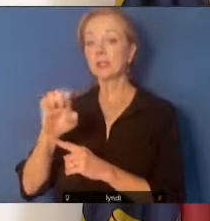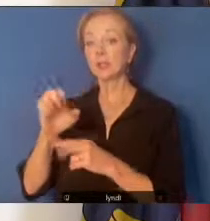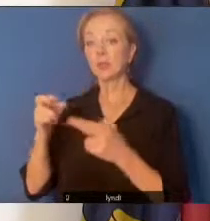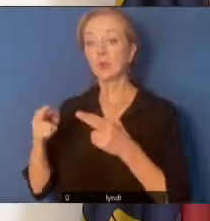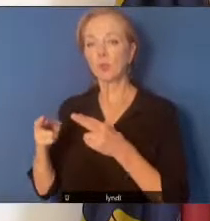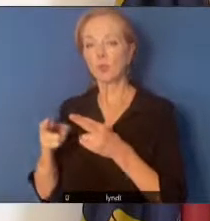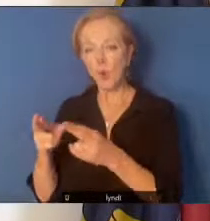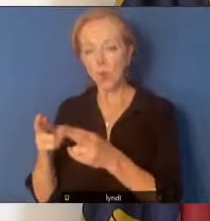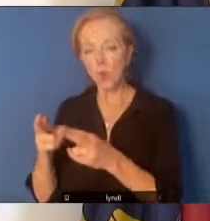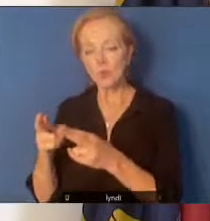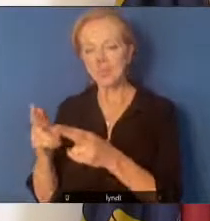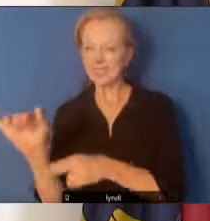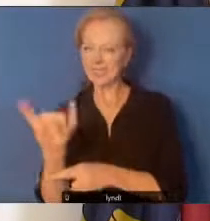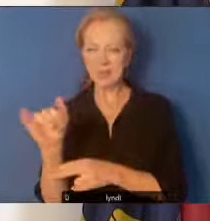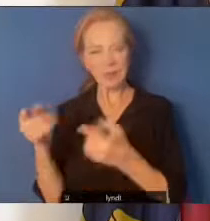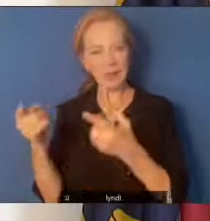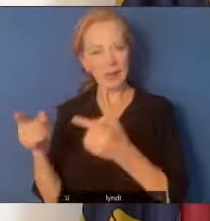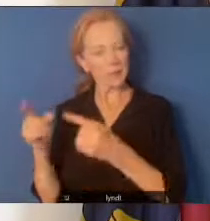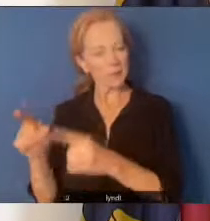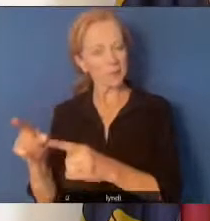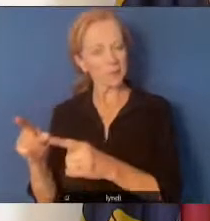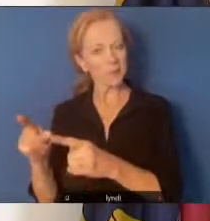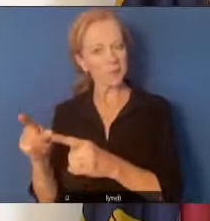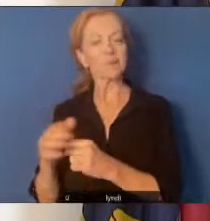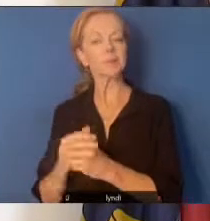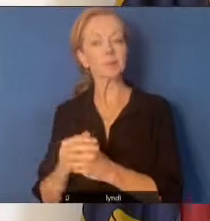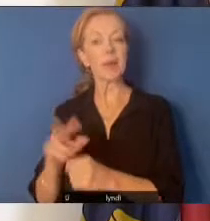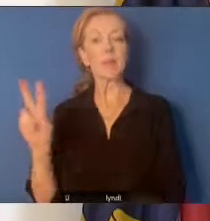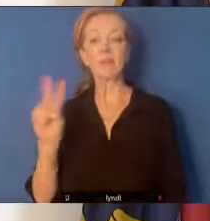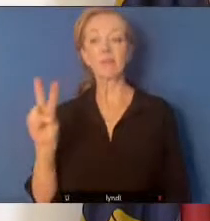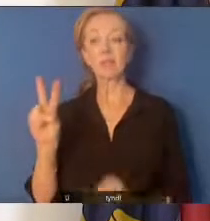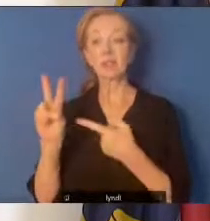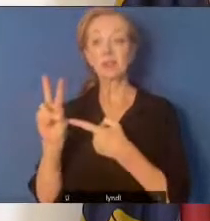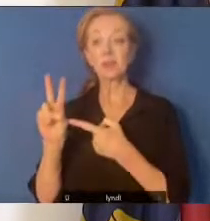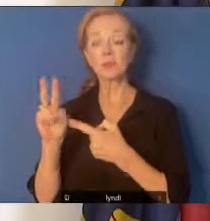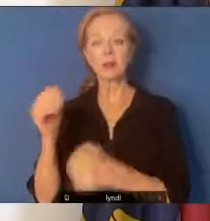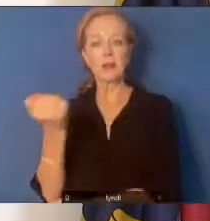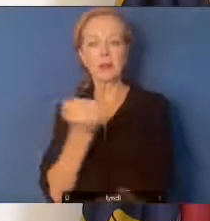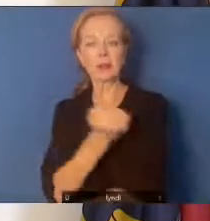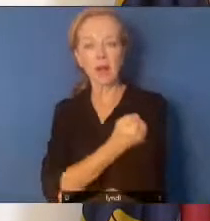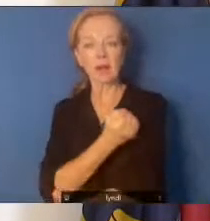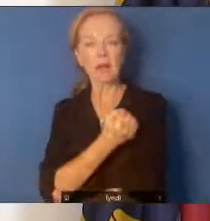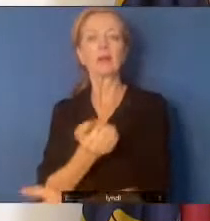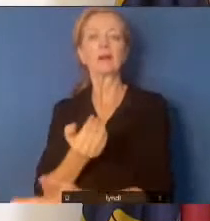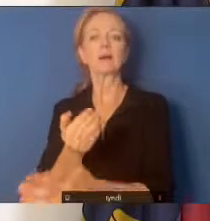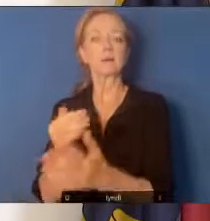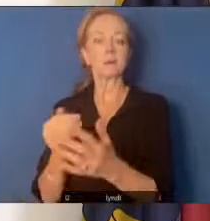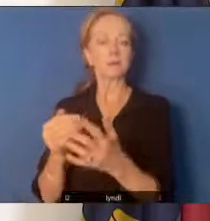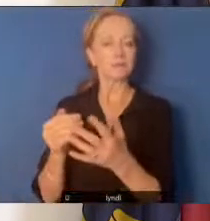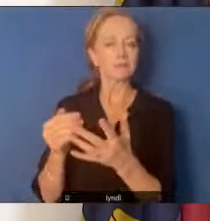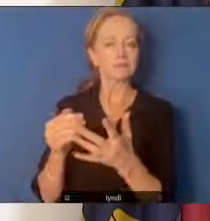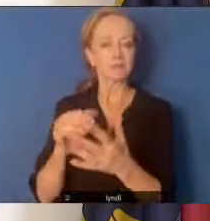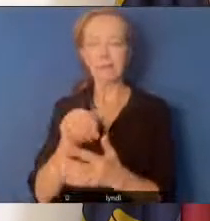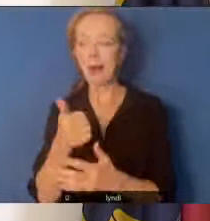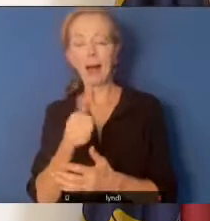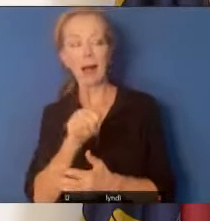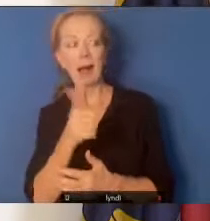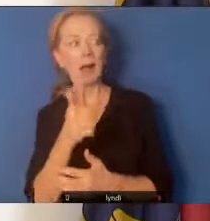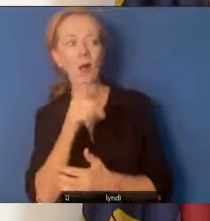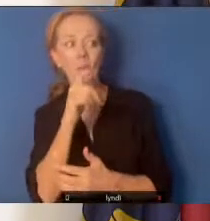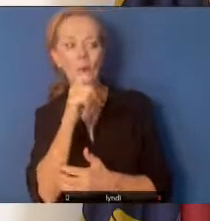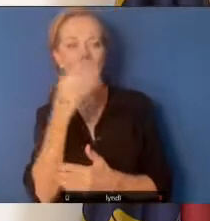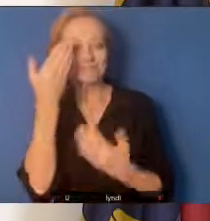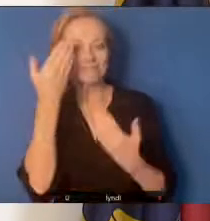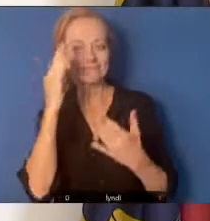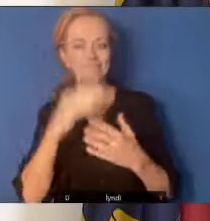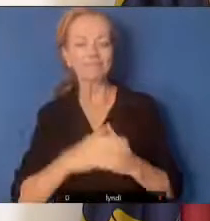very similar incident. The victim was cut with a bladed instrument by an unknown suspect.